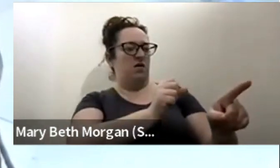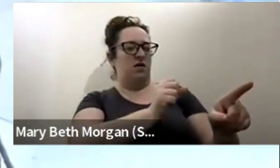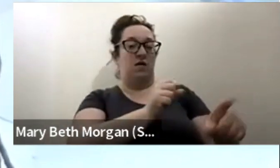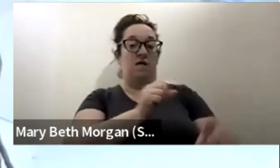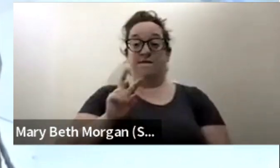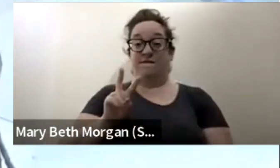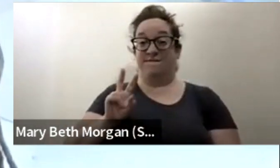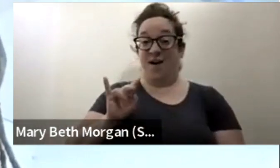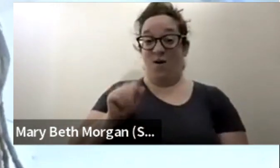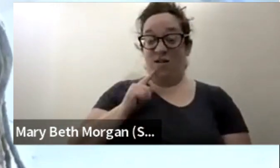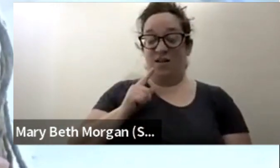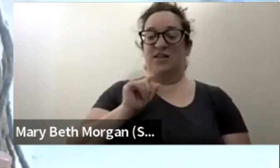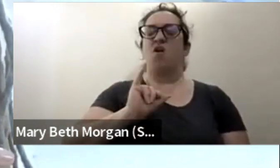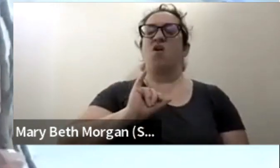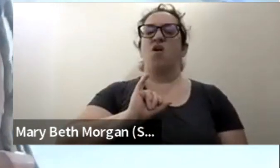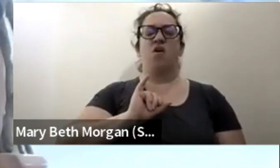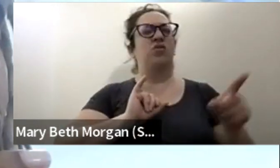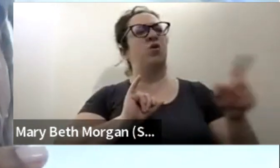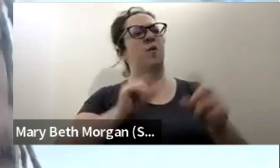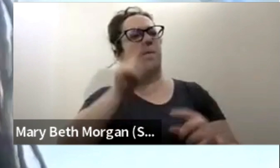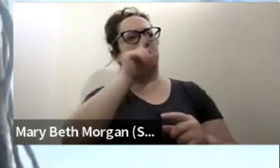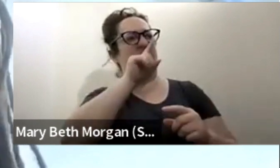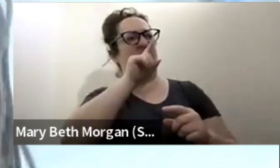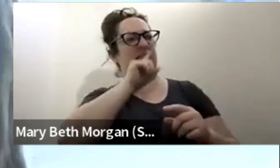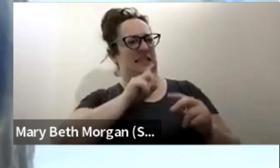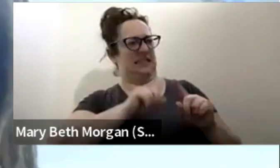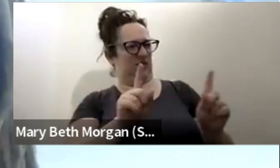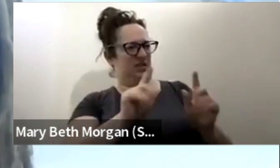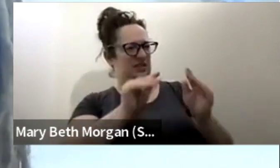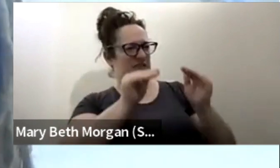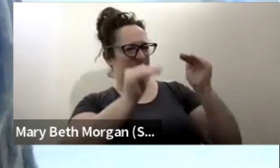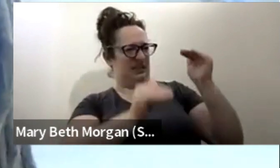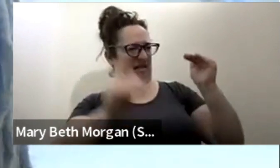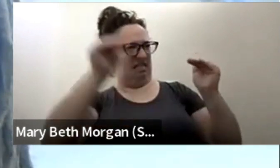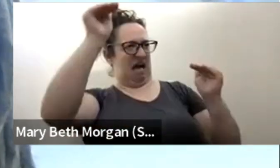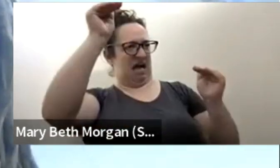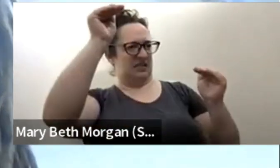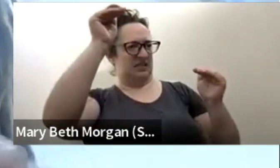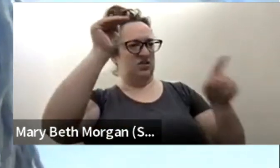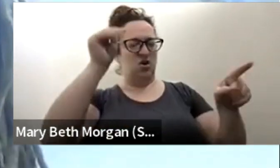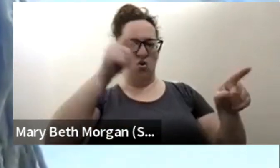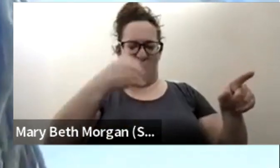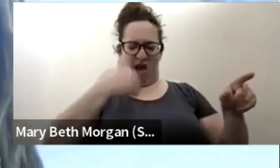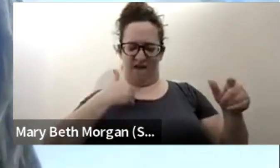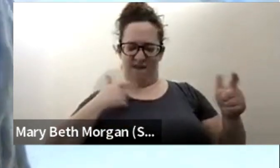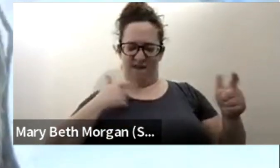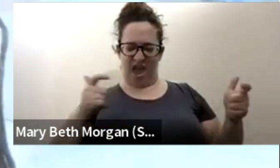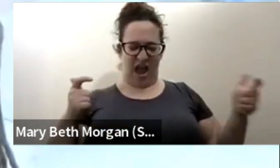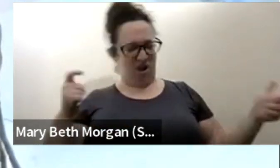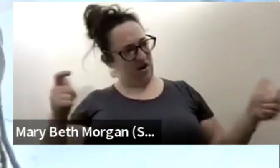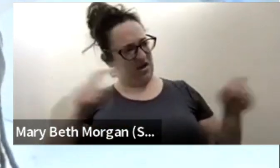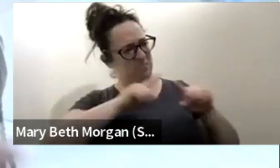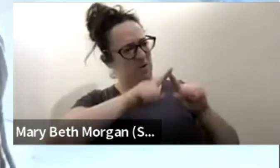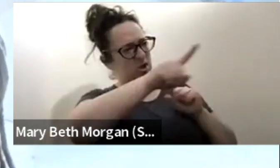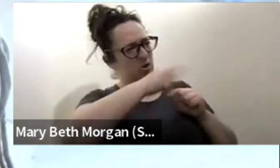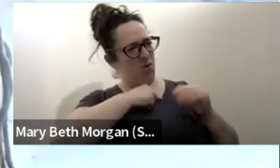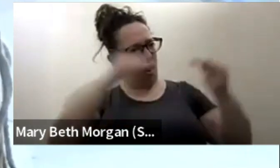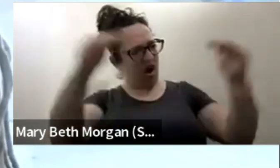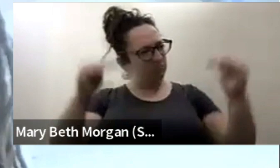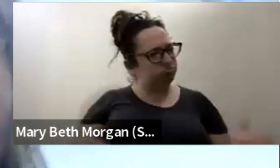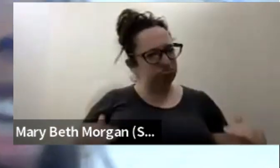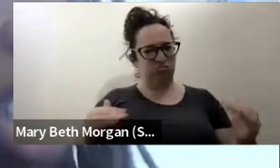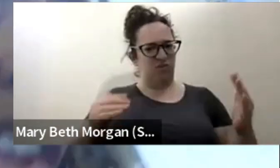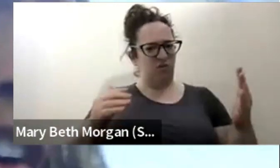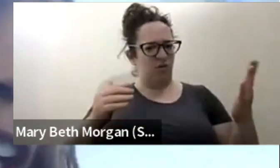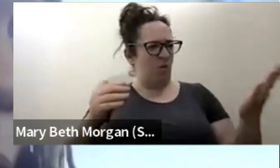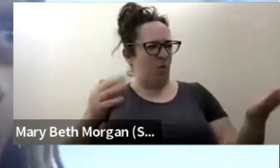also is perceiving somebody who is pretending that they're a different class as well. So has a certain kind of arrogance and certain kind of,